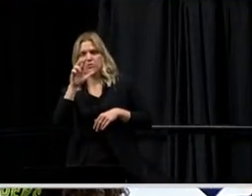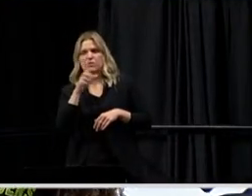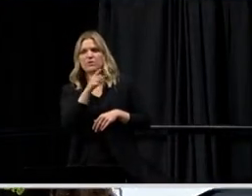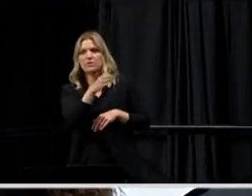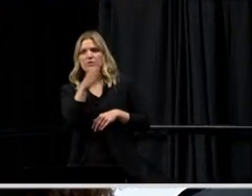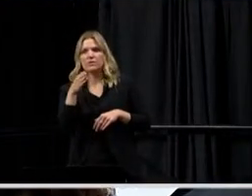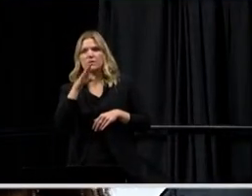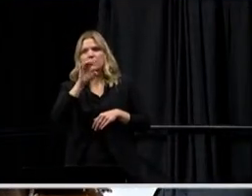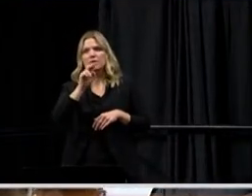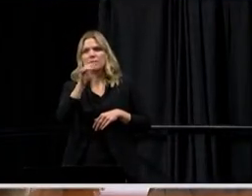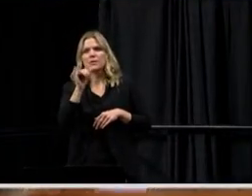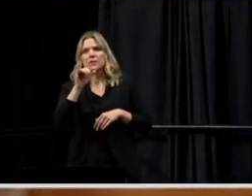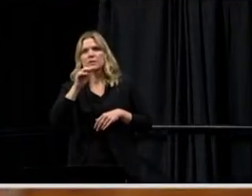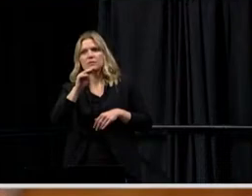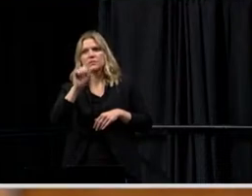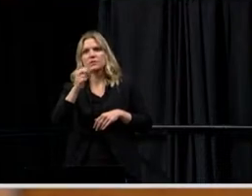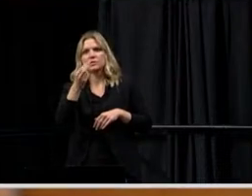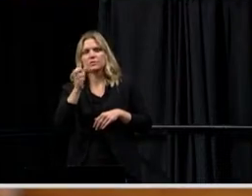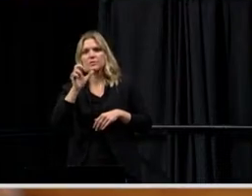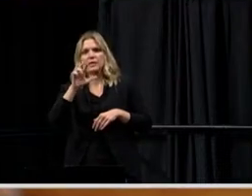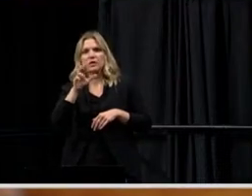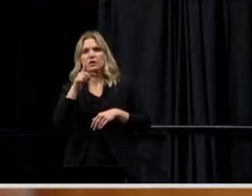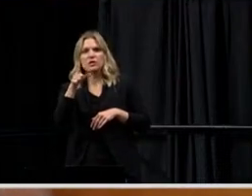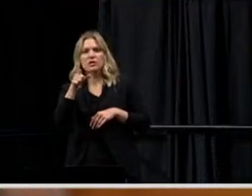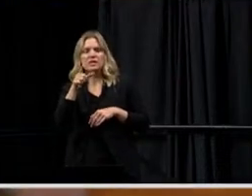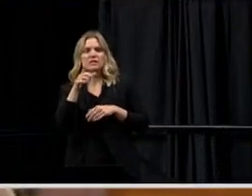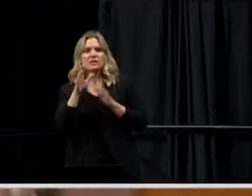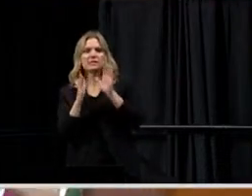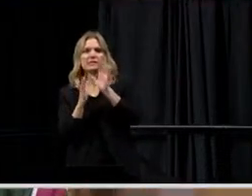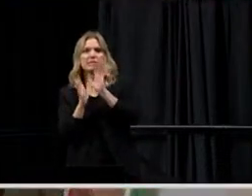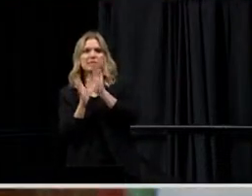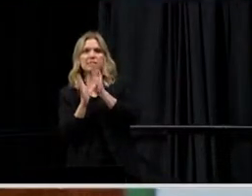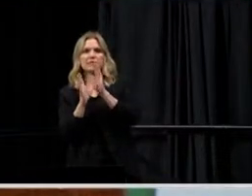Mr. Benjamin Shapir, Senior Class.